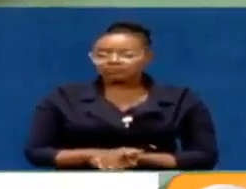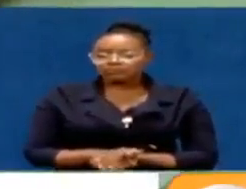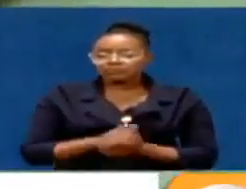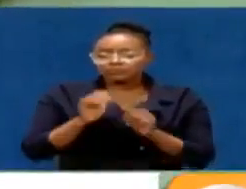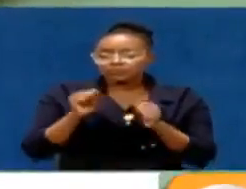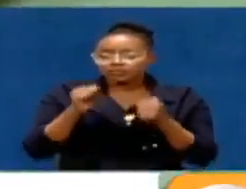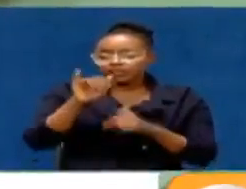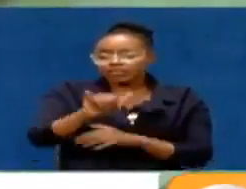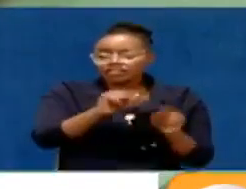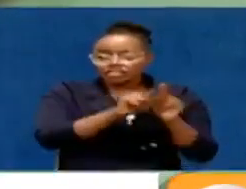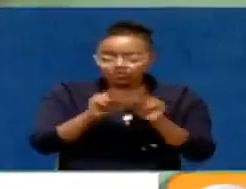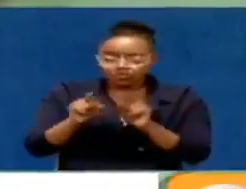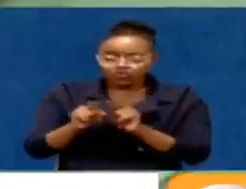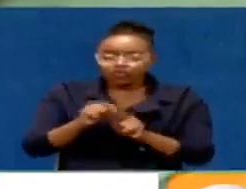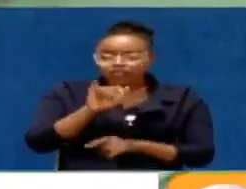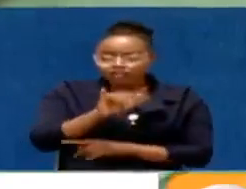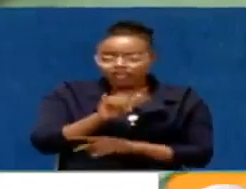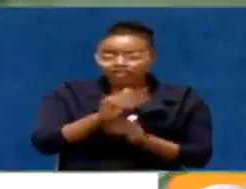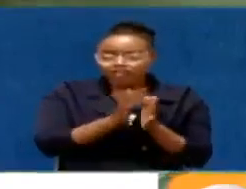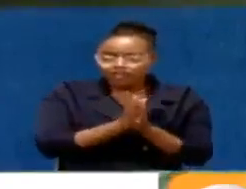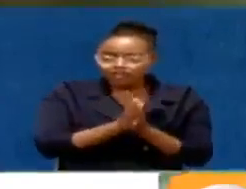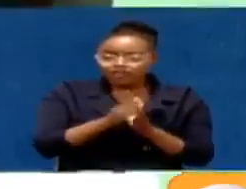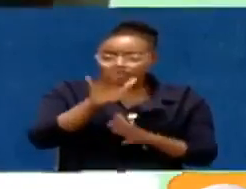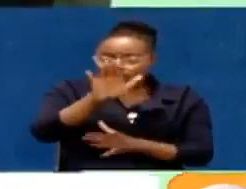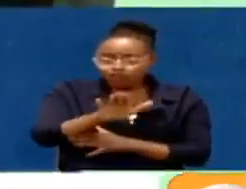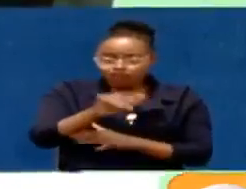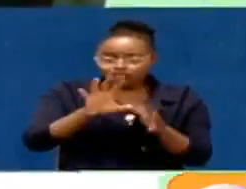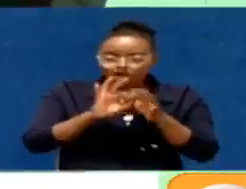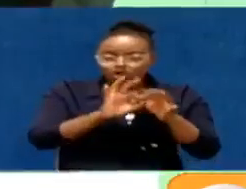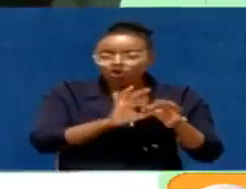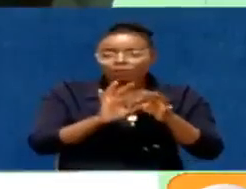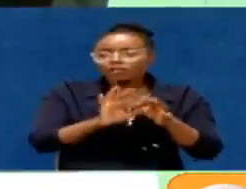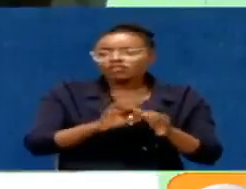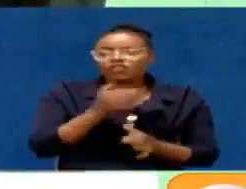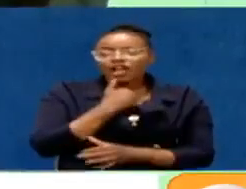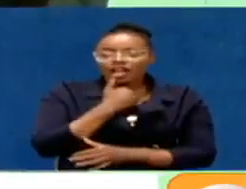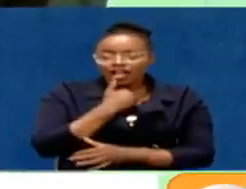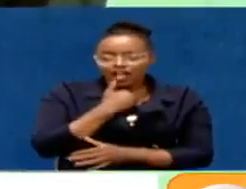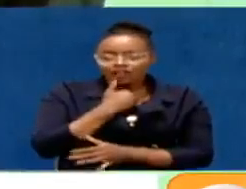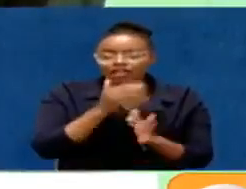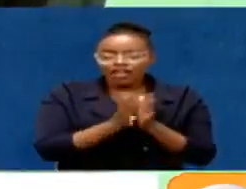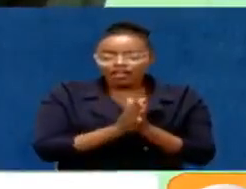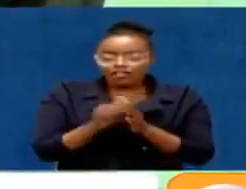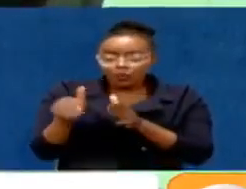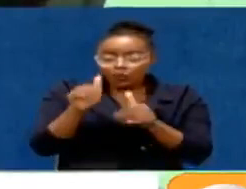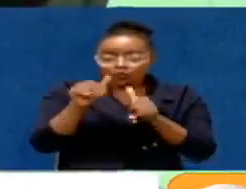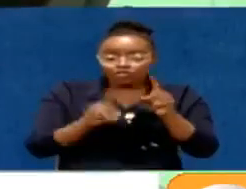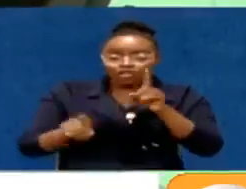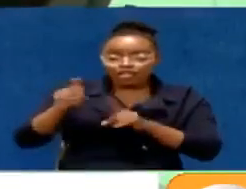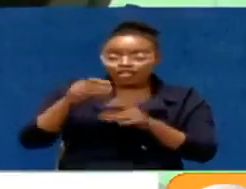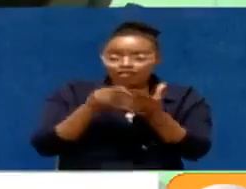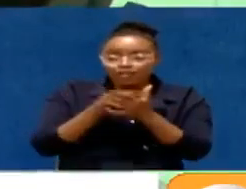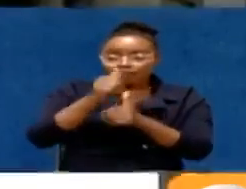To safeguard depositors' funds in banks, the Kenya Deposit Insurance Corporation will introduce the risk-based premium model, increasing the